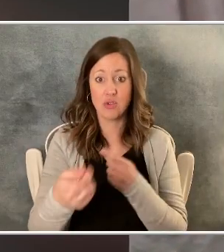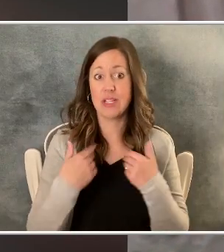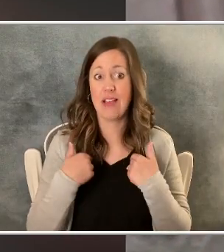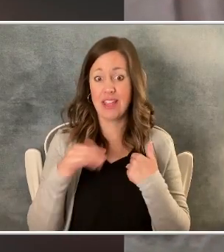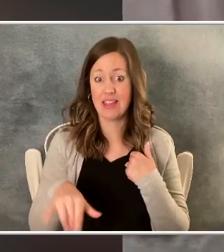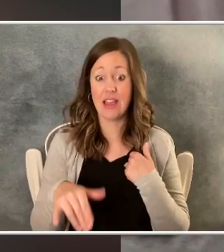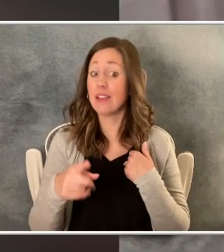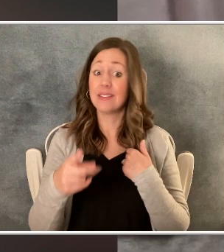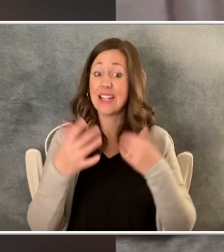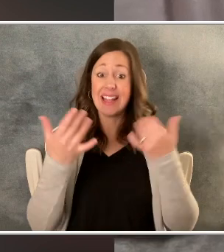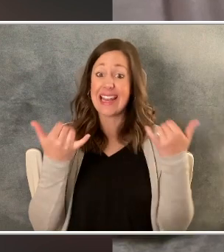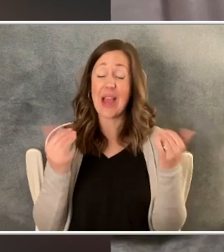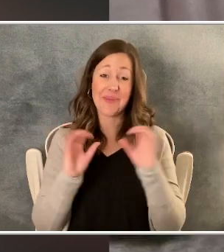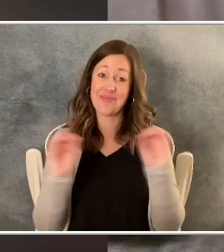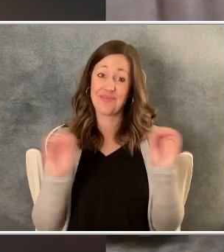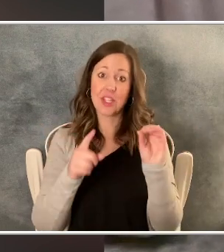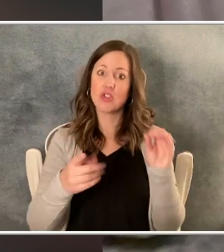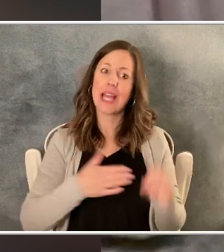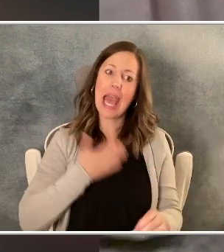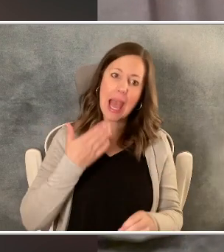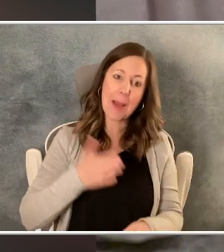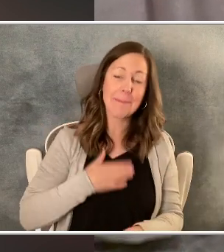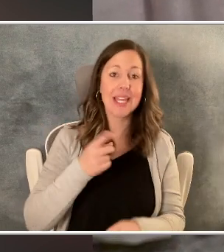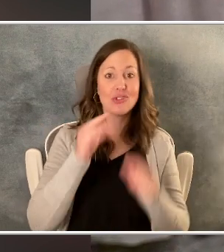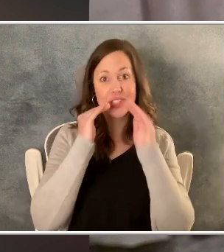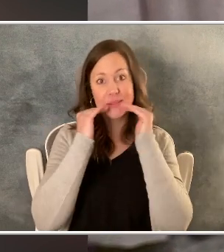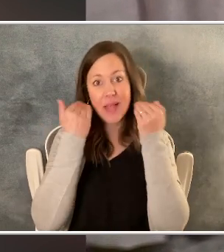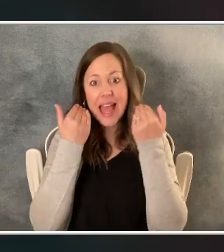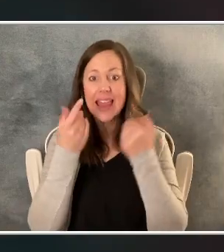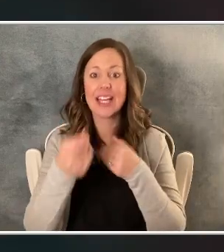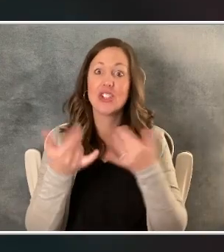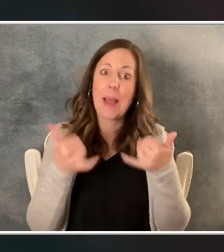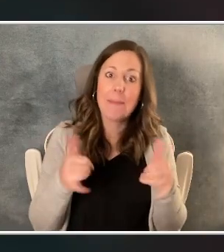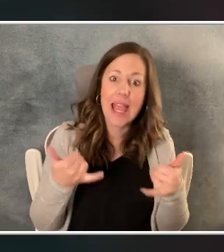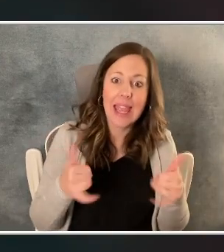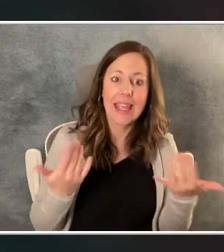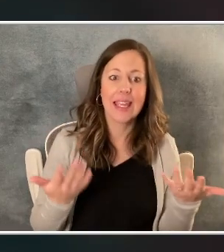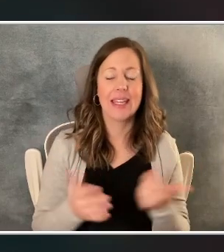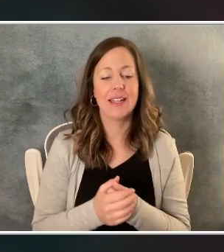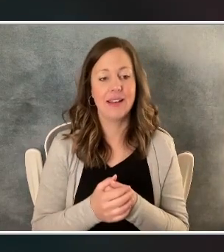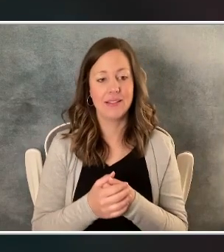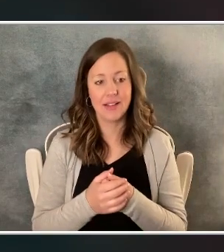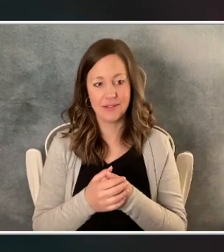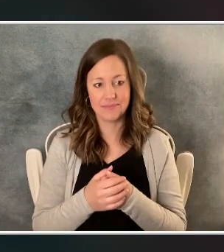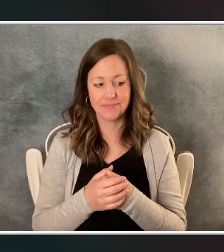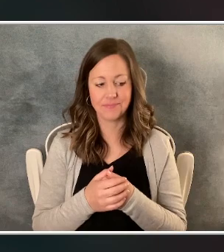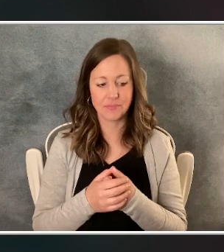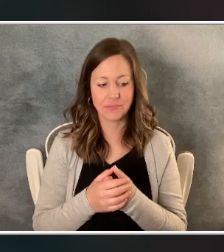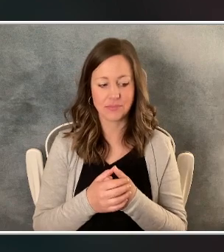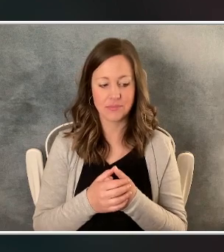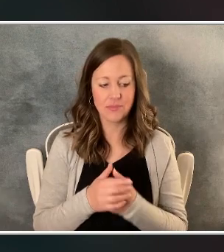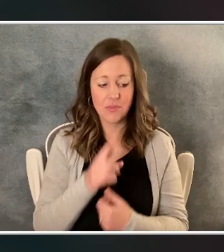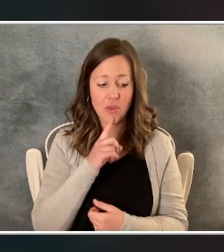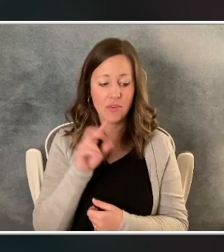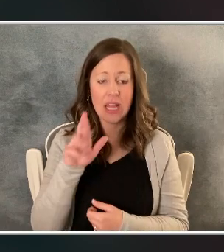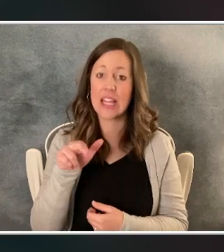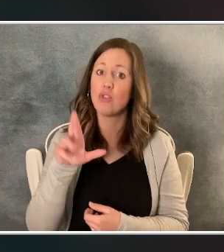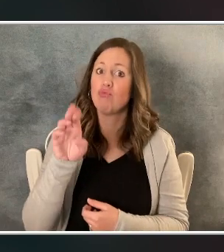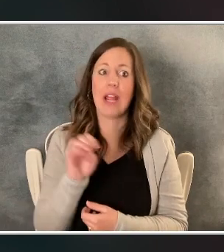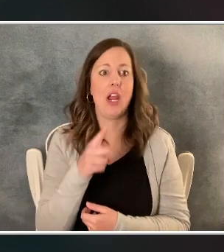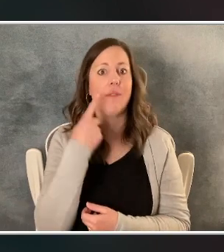She is happy, she's smiling, she is playing. She rarely complains. I mean,